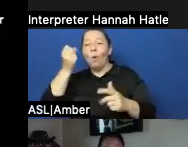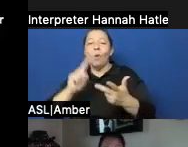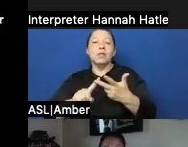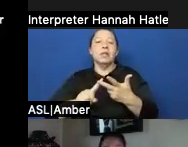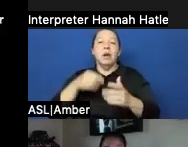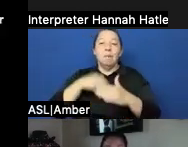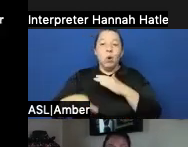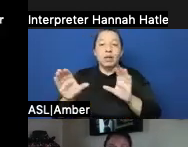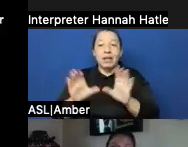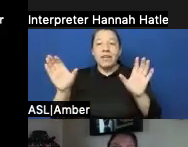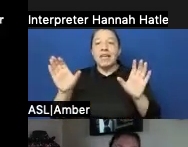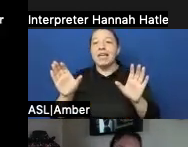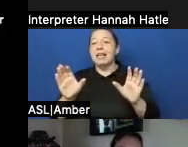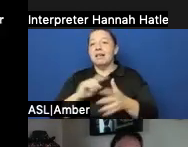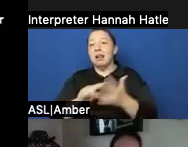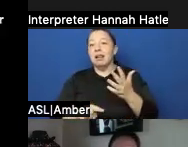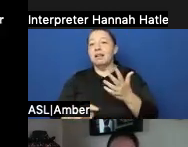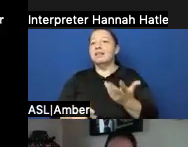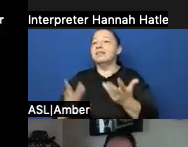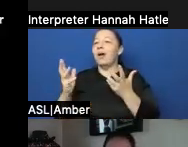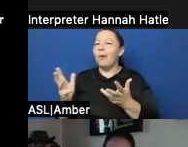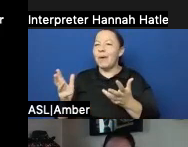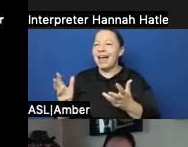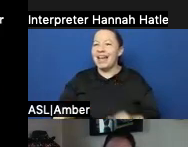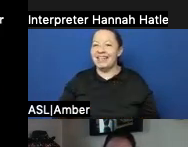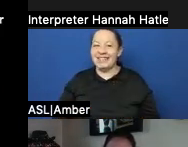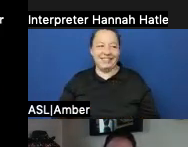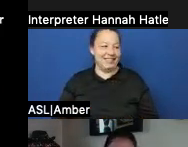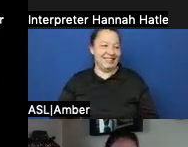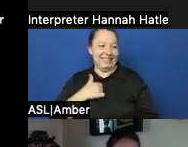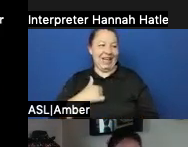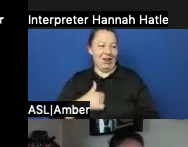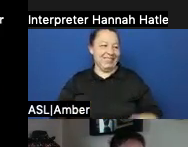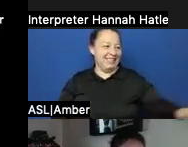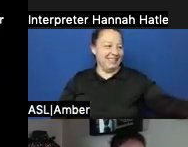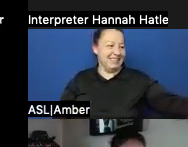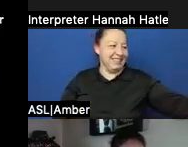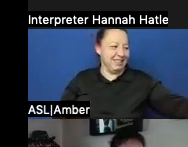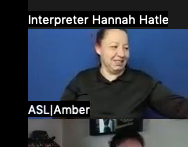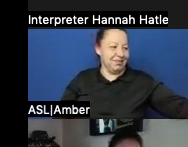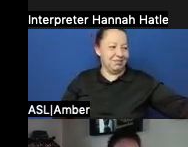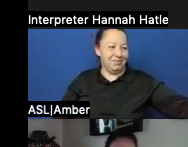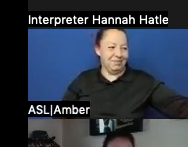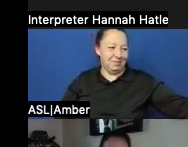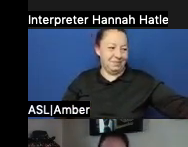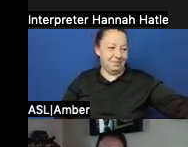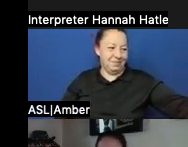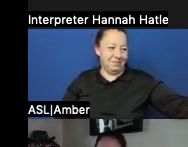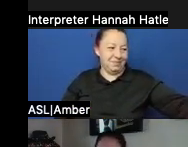animal. Oh, no way. Sorry, my computer just decided to its